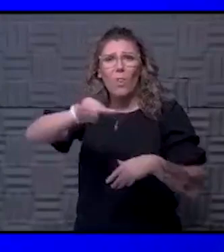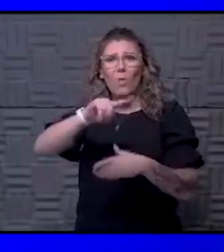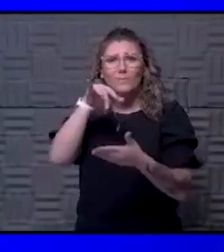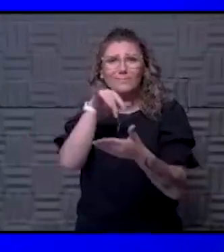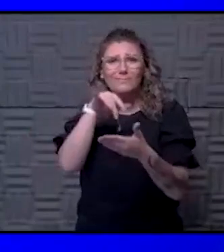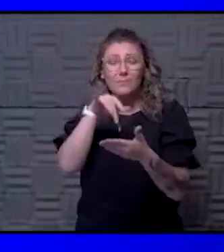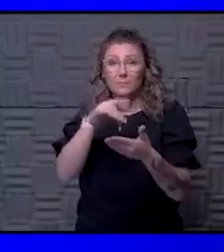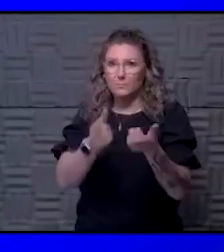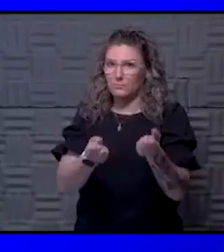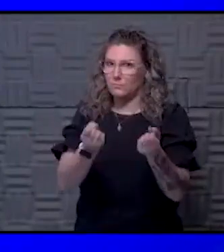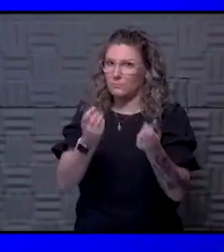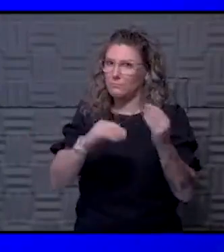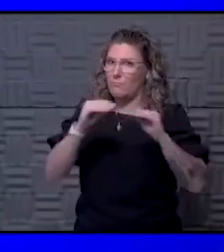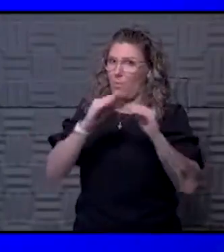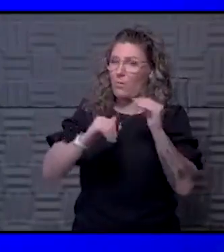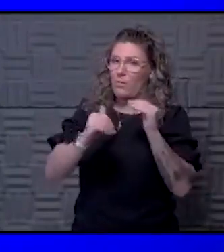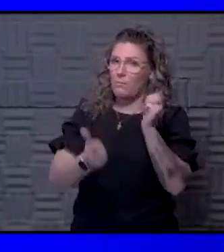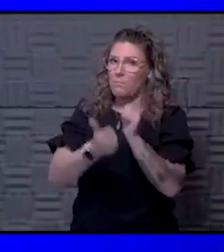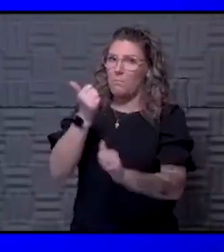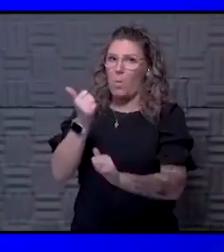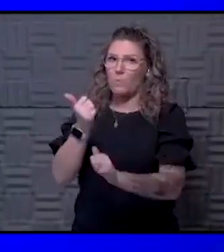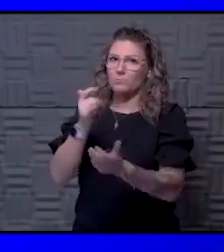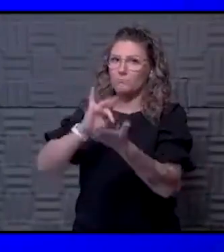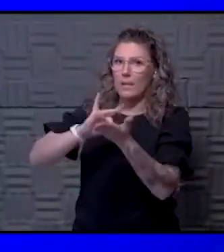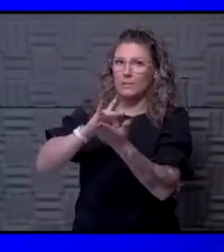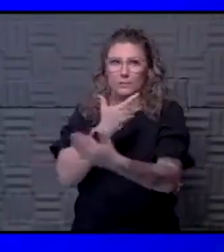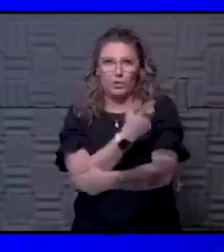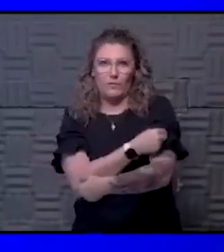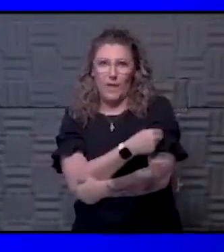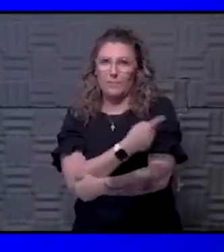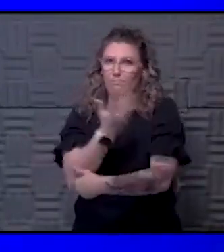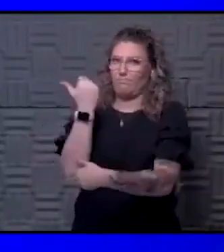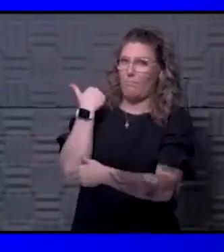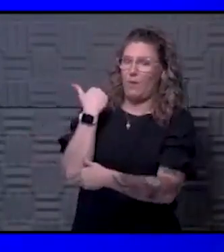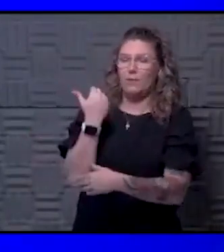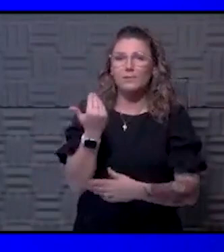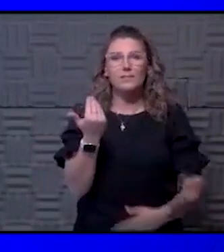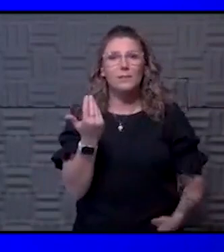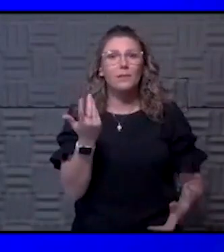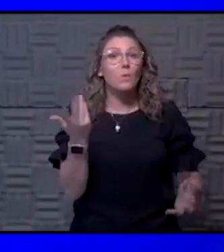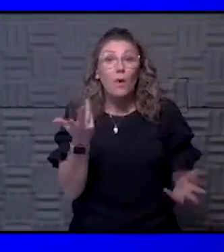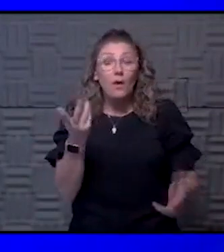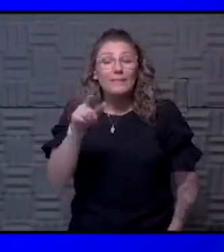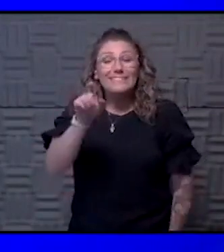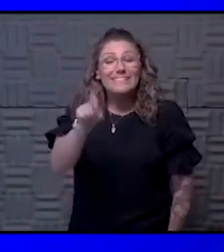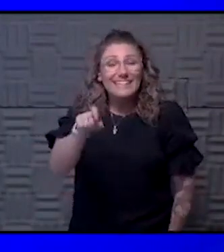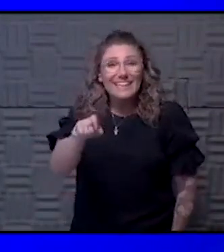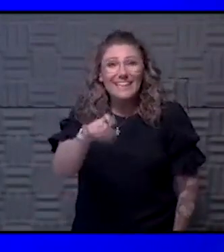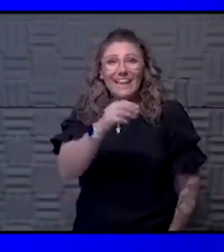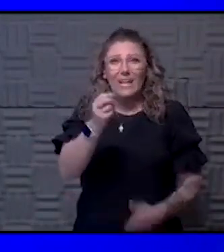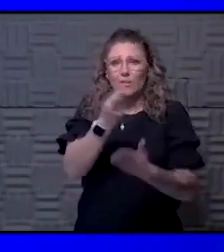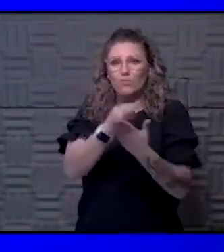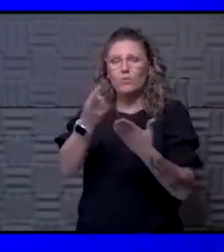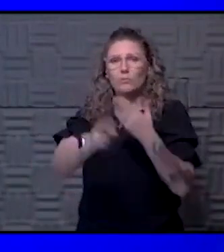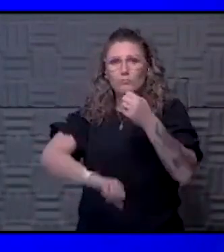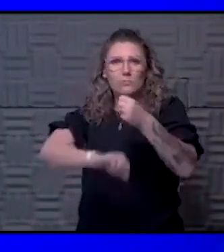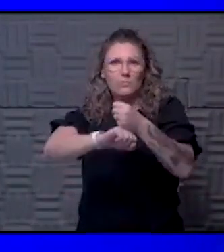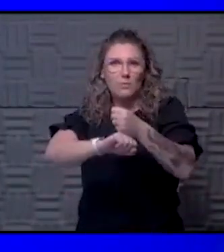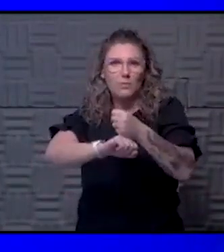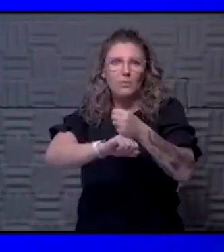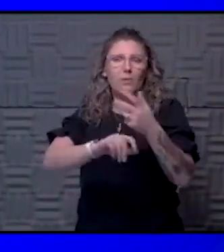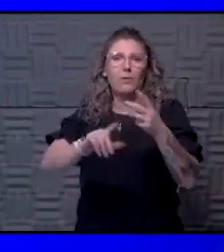than most drugs or most vaccines do anyway. So I think it's just the need and also the resources that we'll put behind this, but it